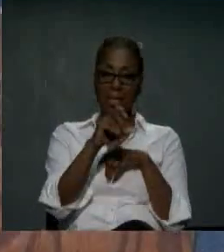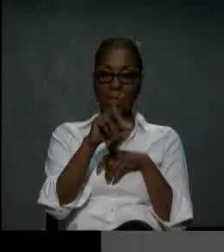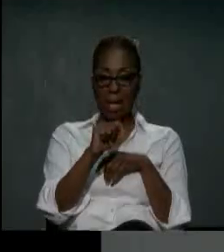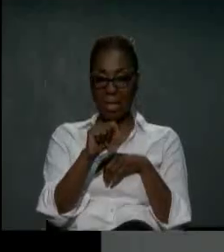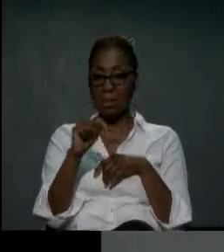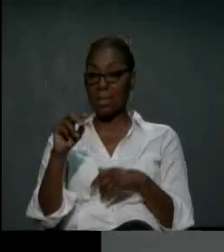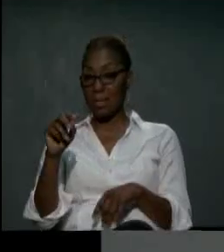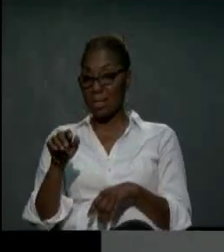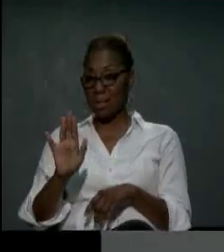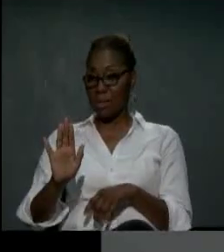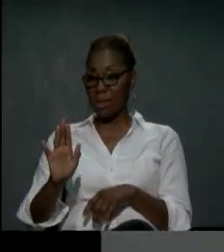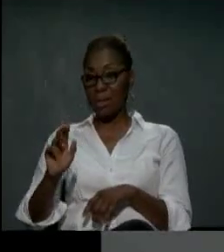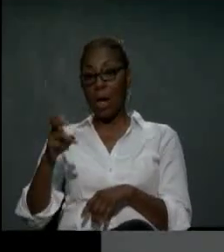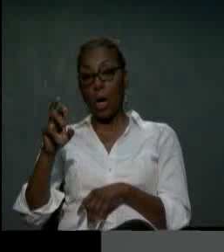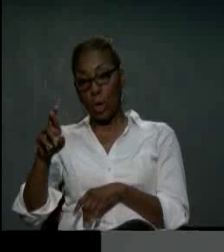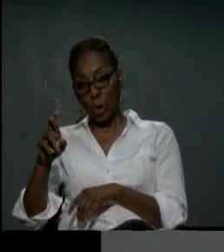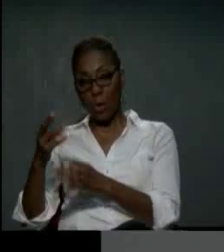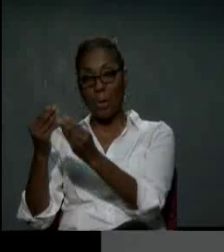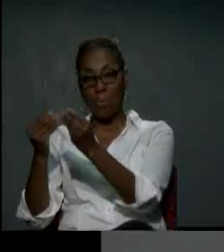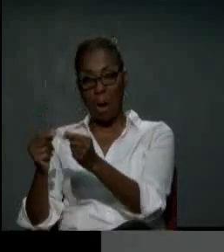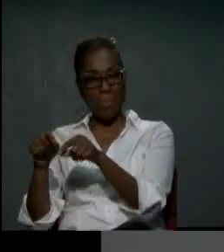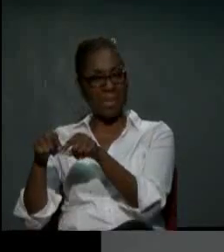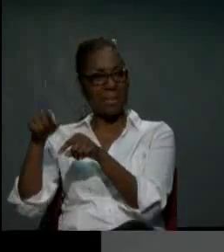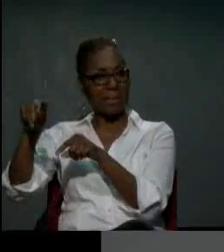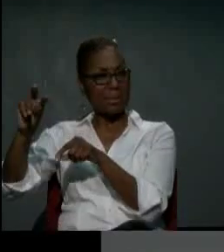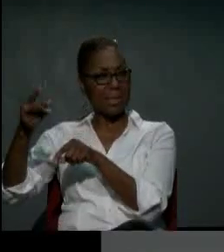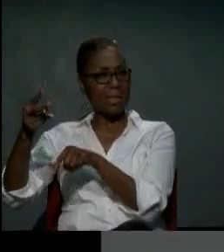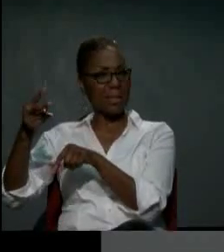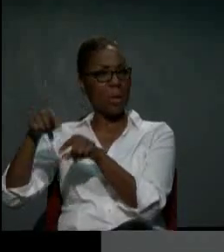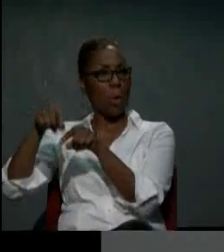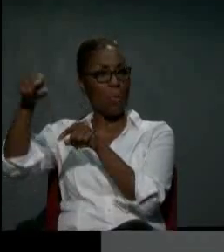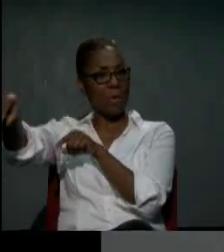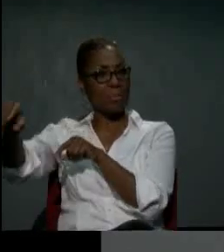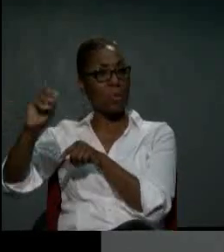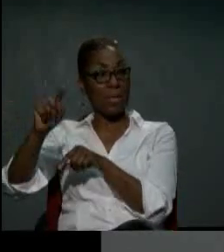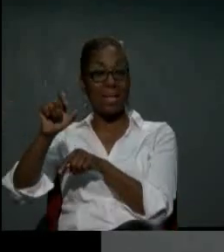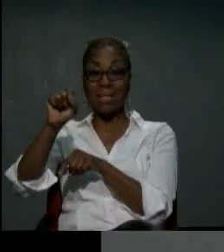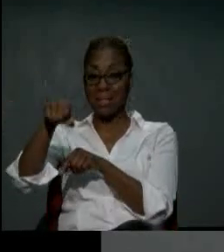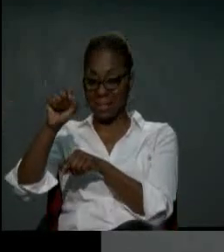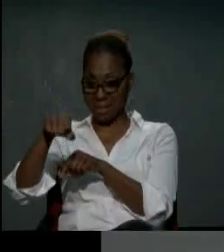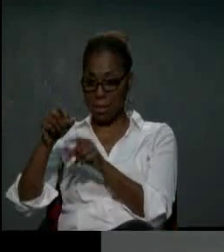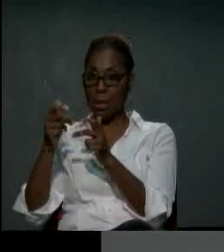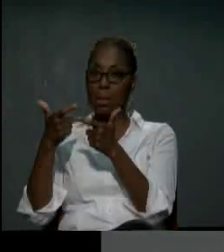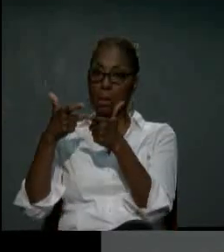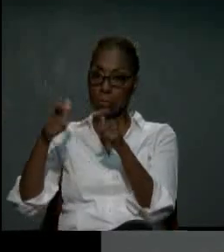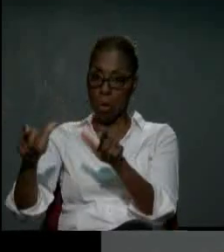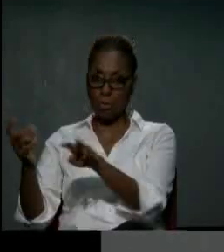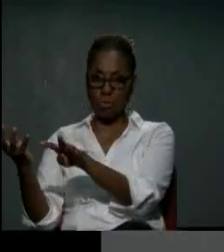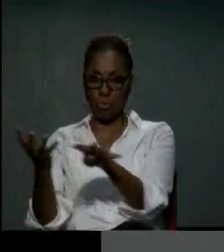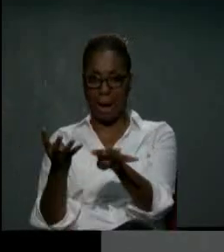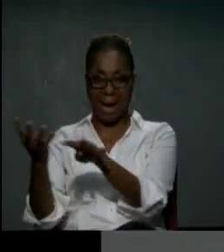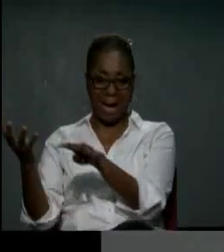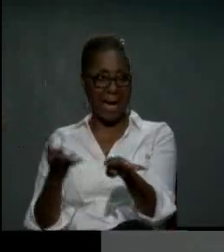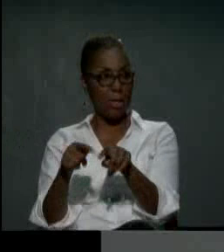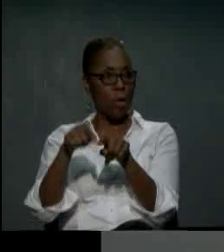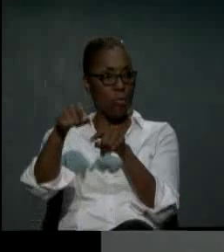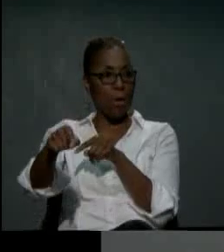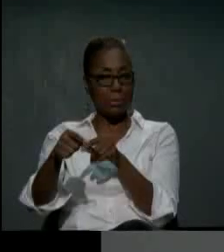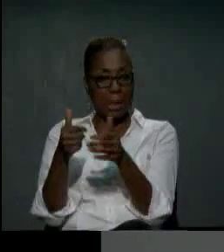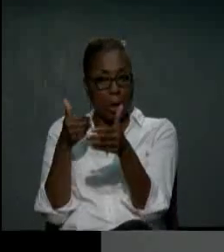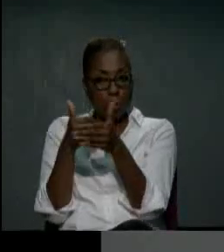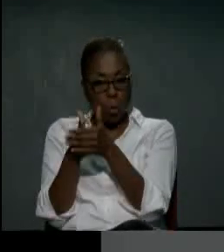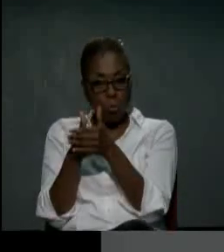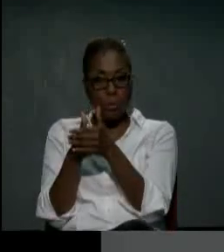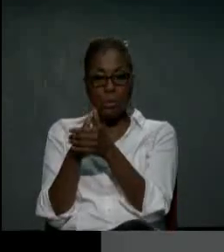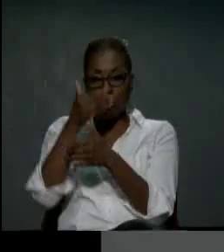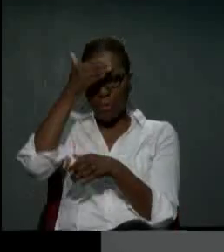second house over from Gooch on the other side of the street. There is a very large drain that comes in and crosses right very close to